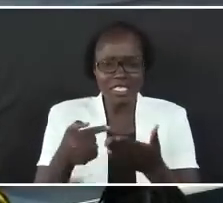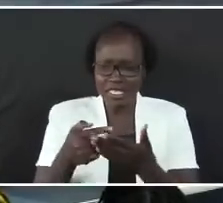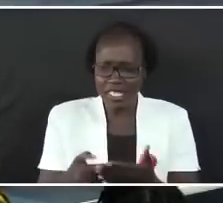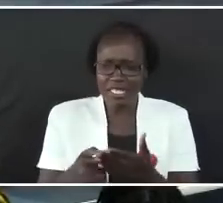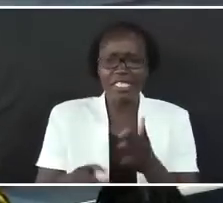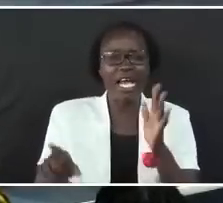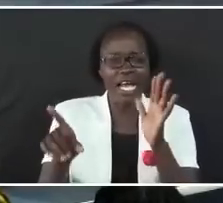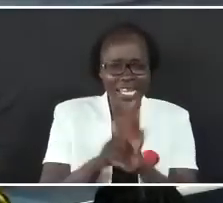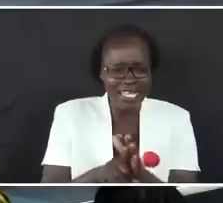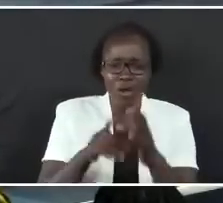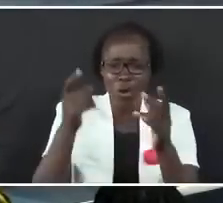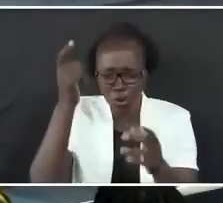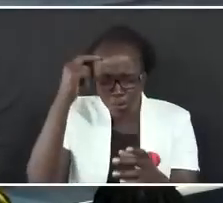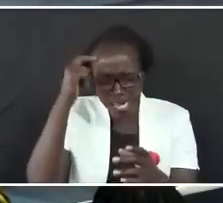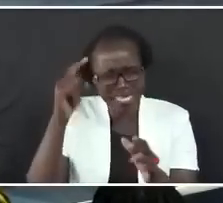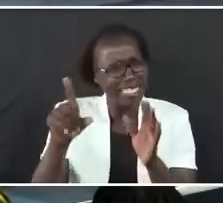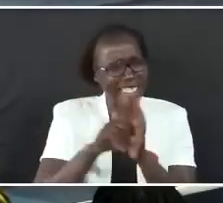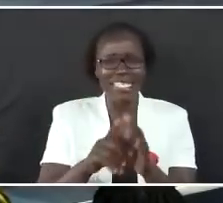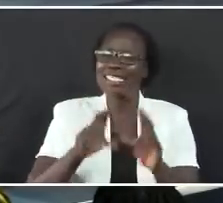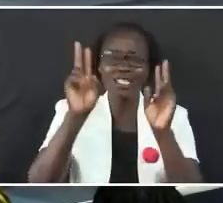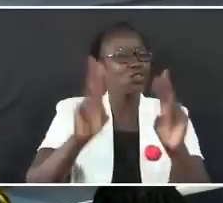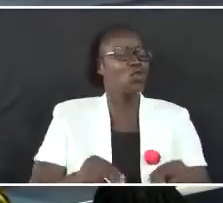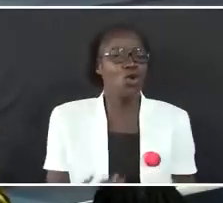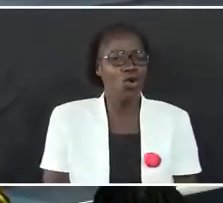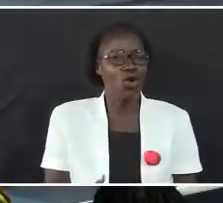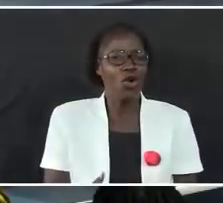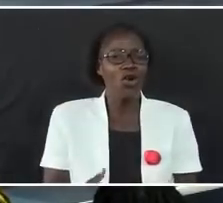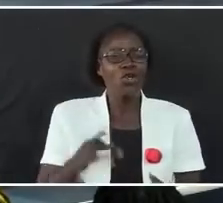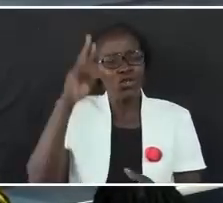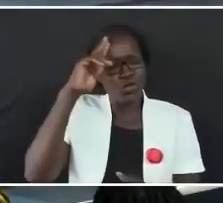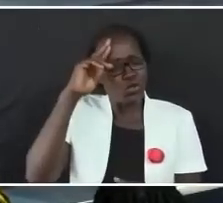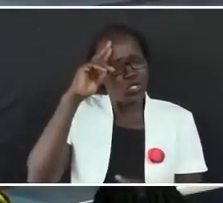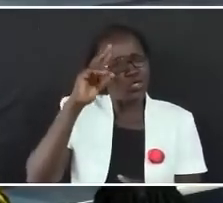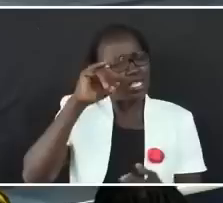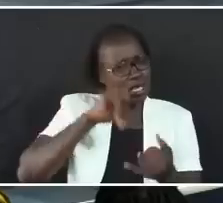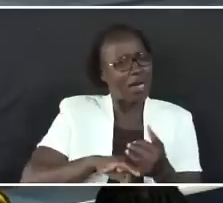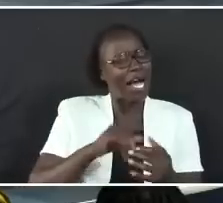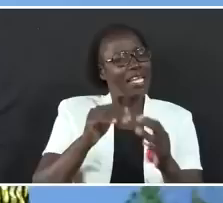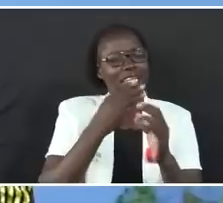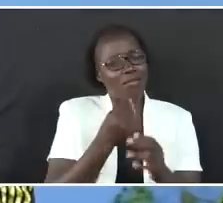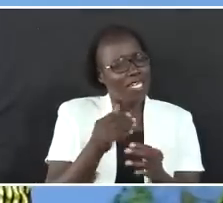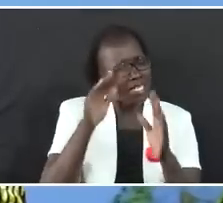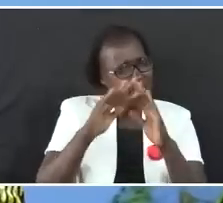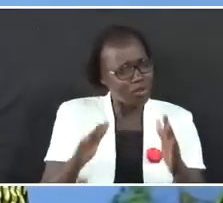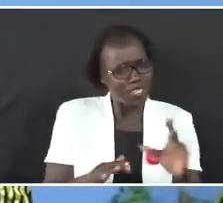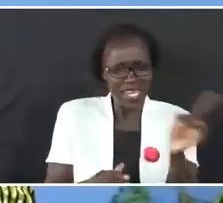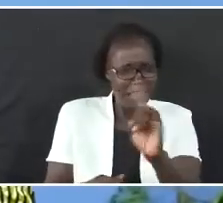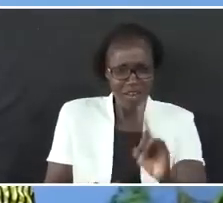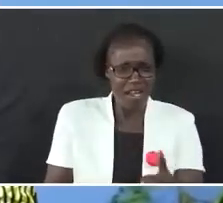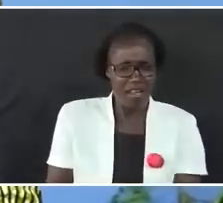legal perspective. And I keep on telling, come on, you will not reason like this with a man in the house.